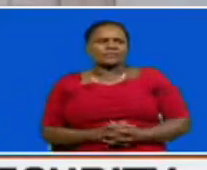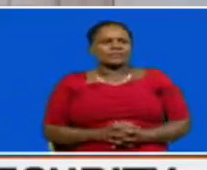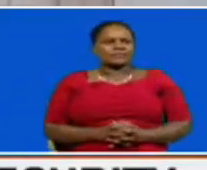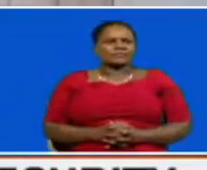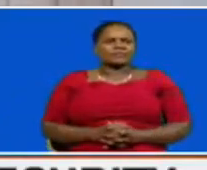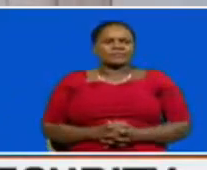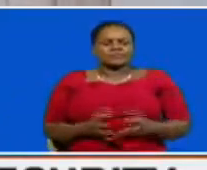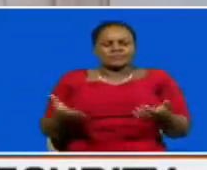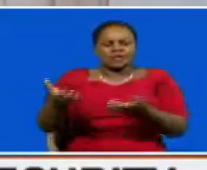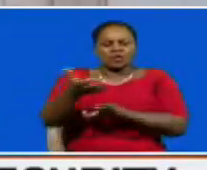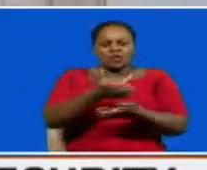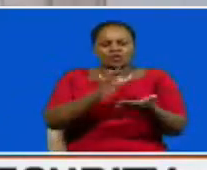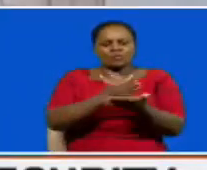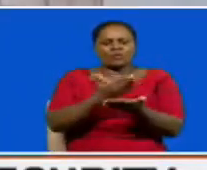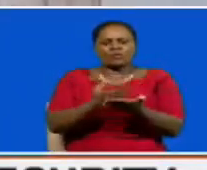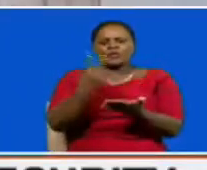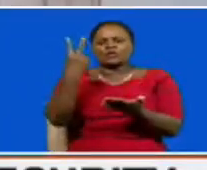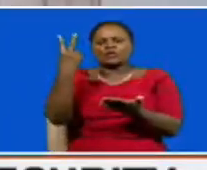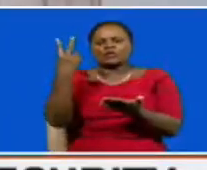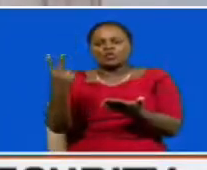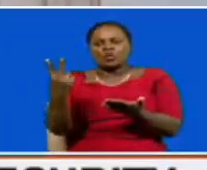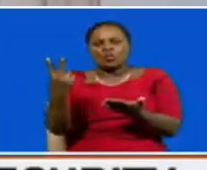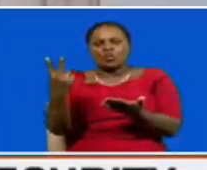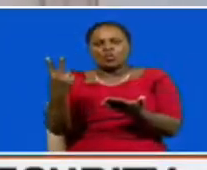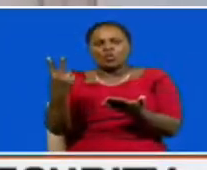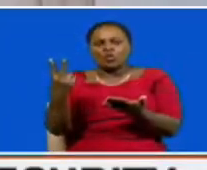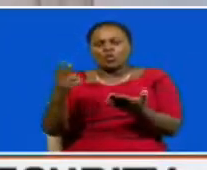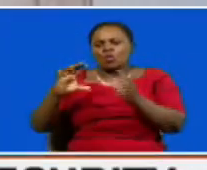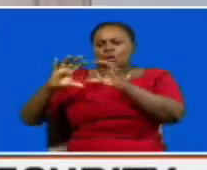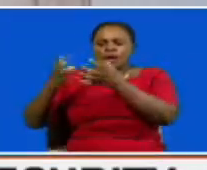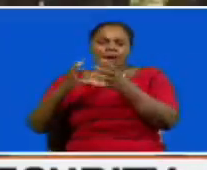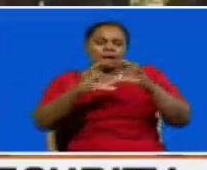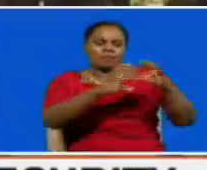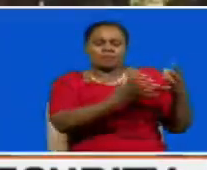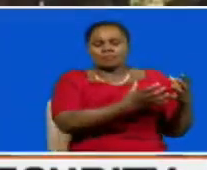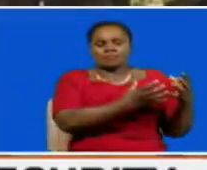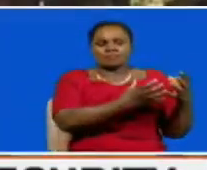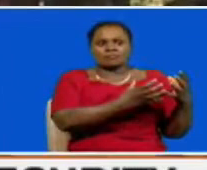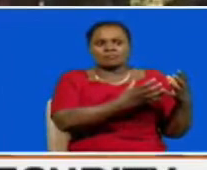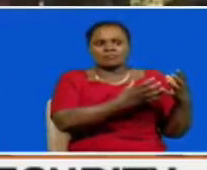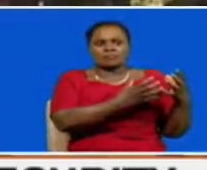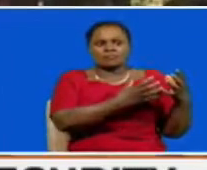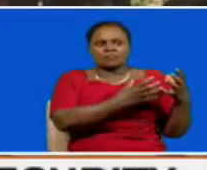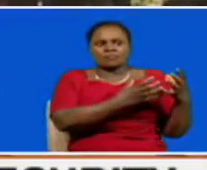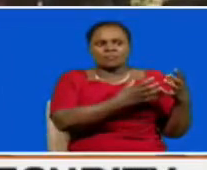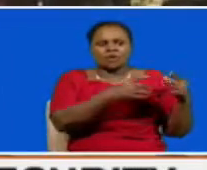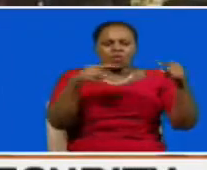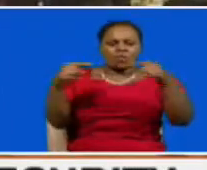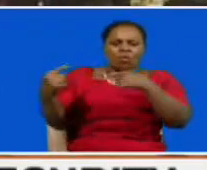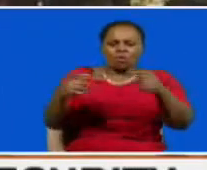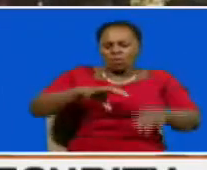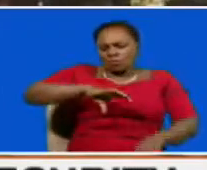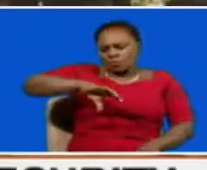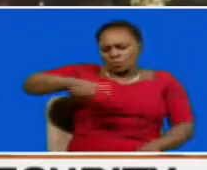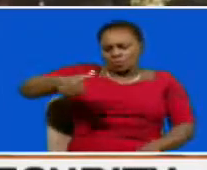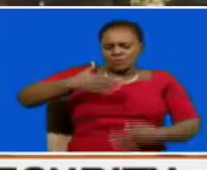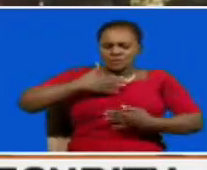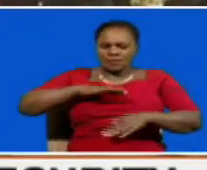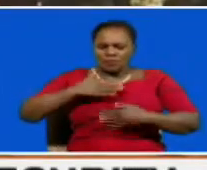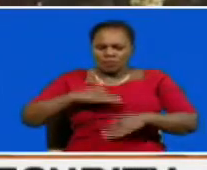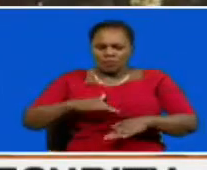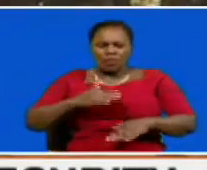cohesion between the two provinces and counties. Fights for pasture among pastoralist communities from